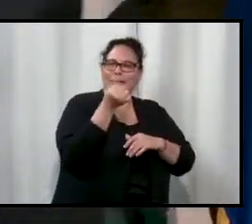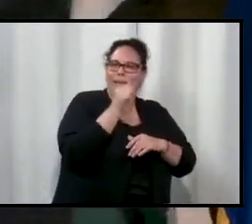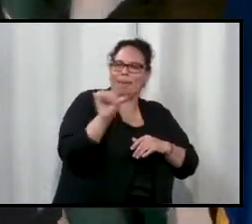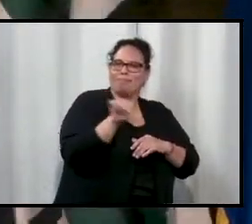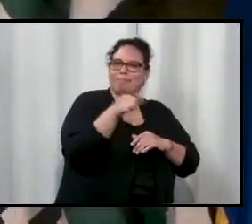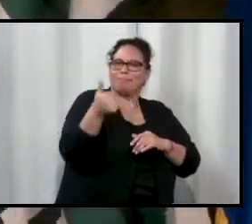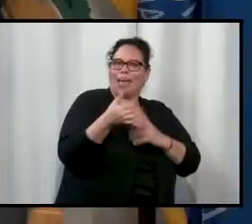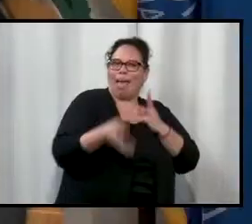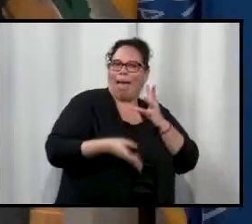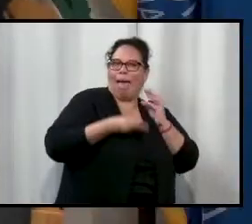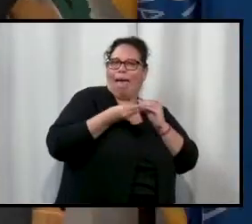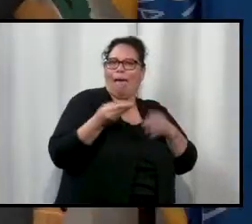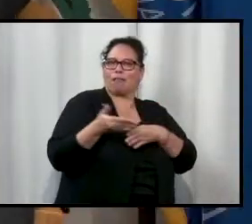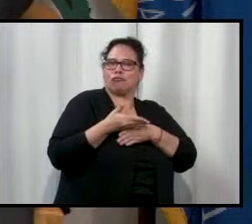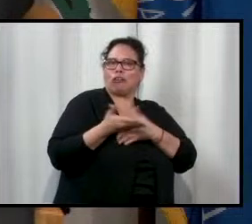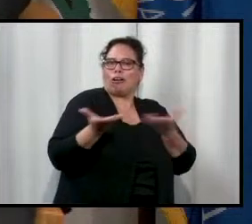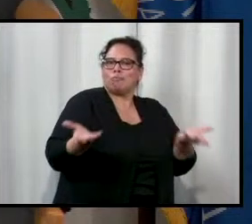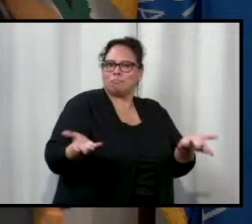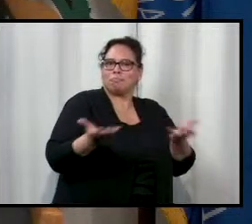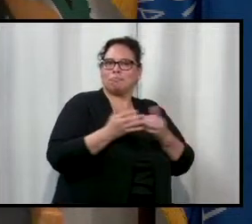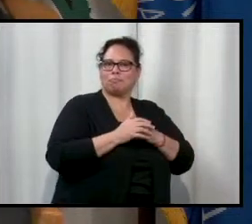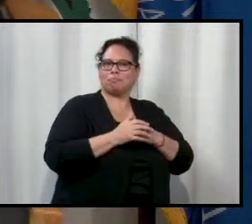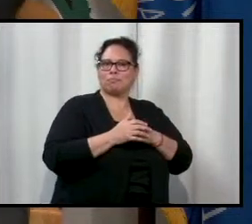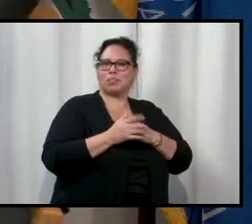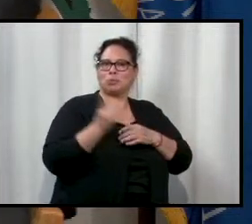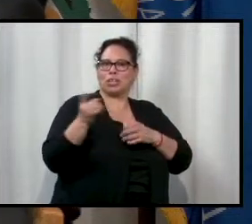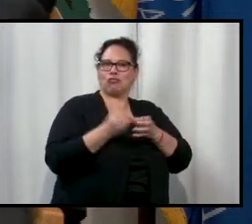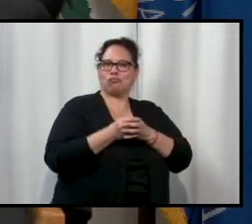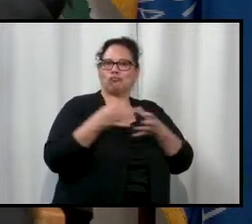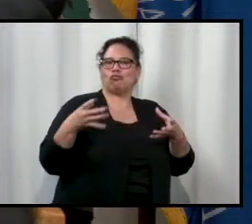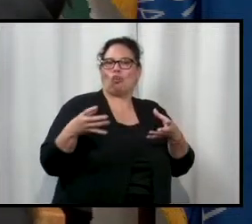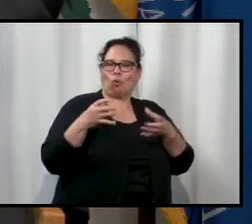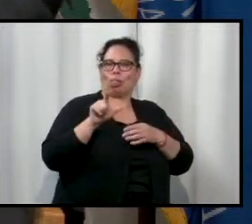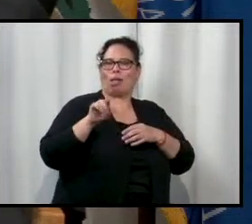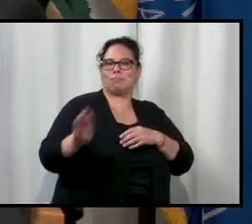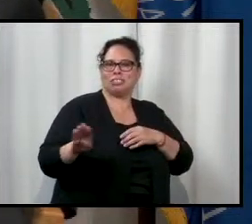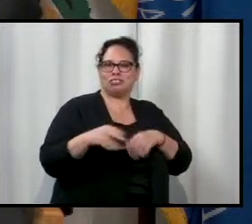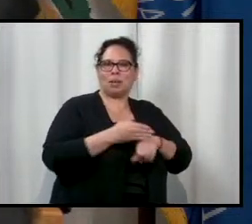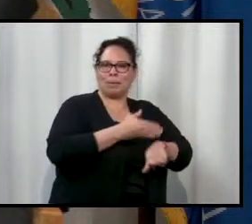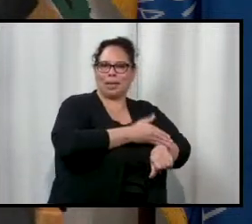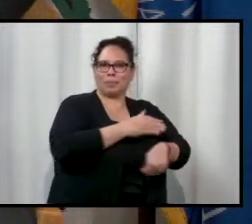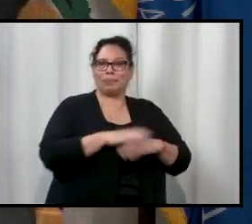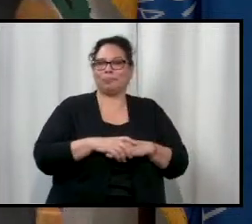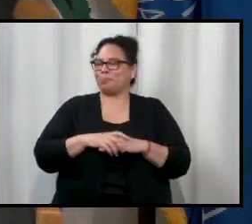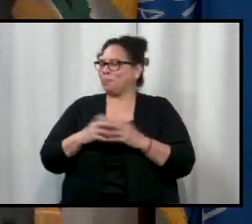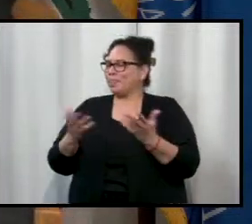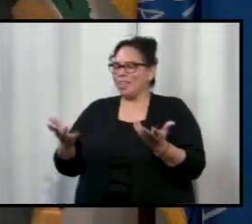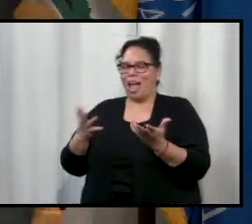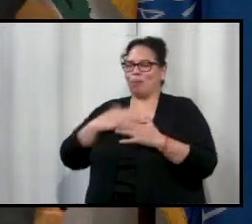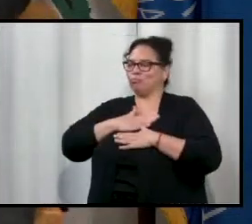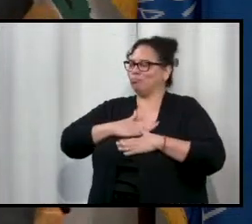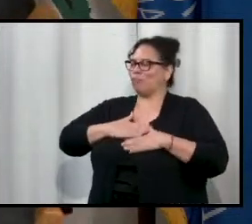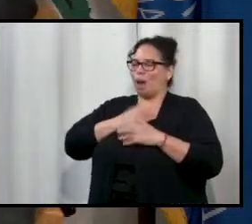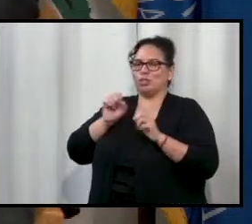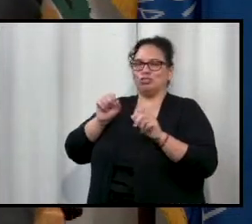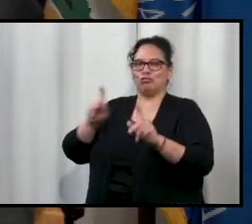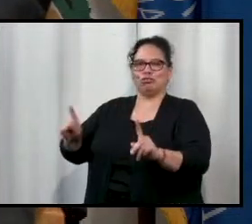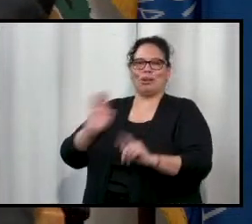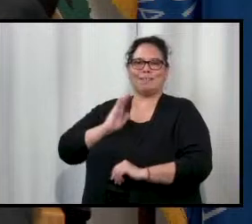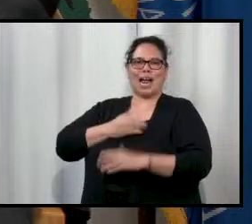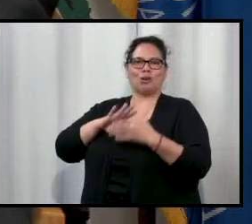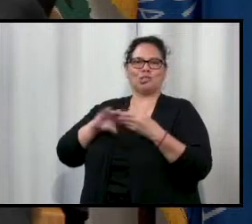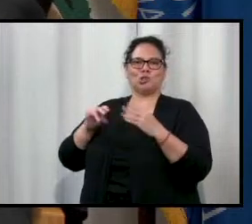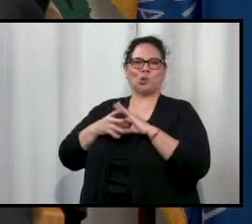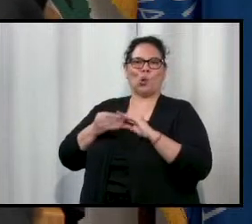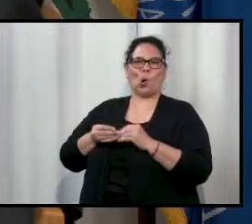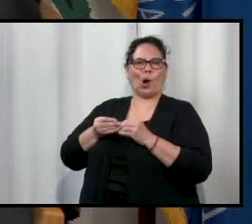else to add or to share with our Grow Long Beach update. No, we appreciate the opportunity to get our story out. And I think that